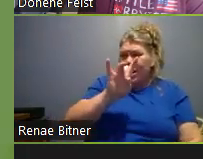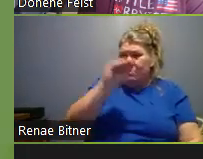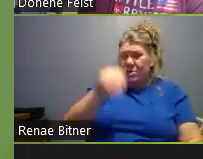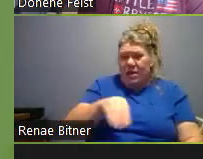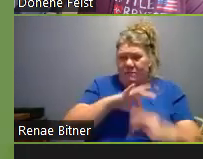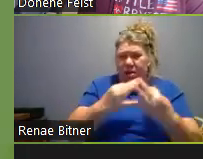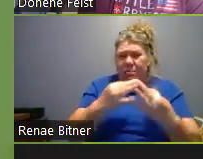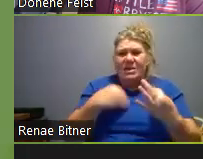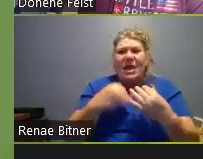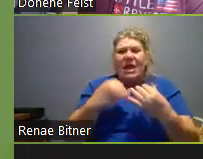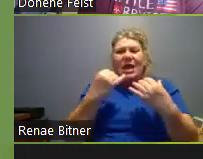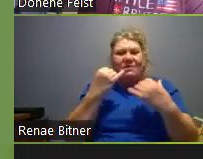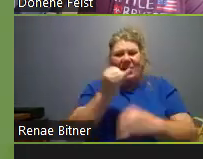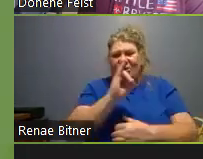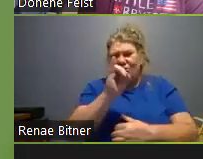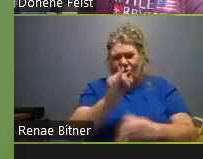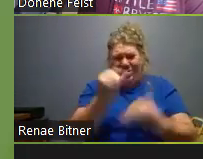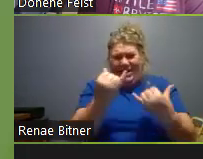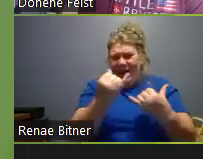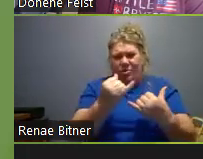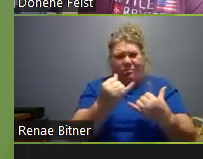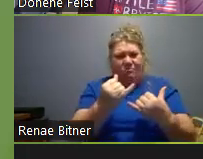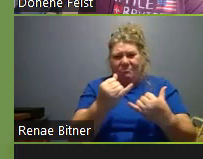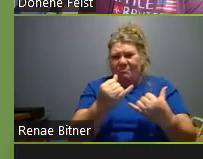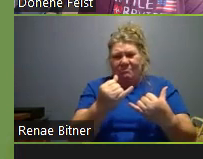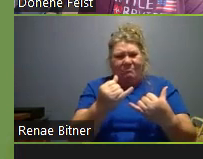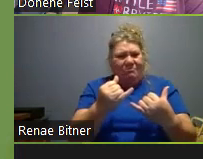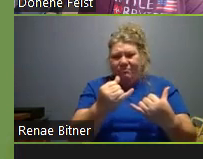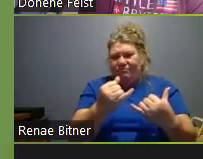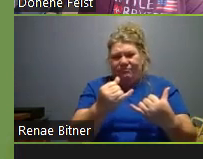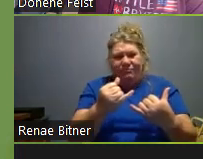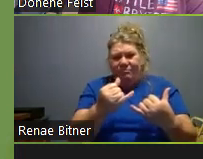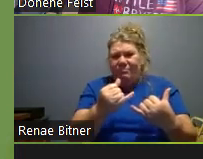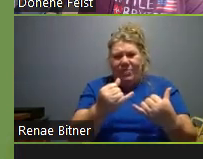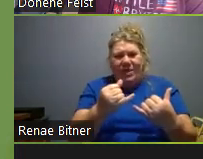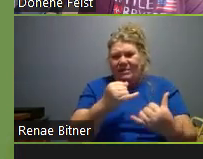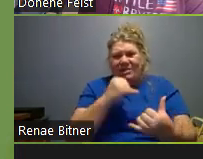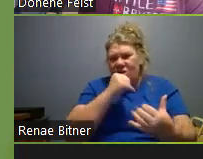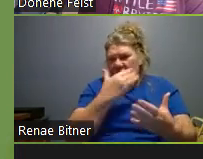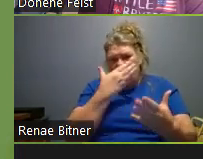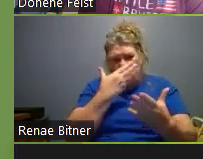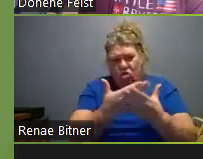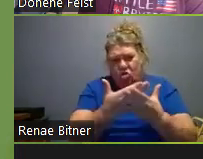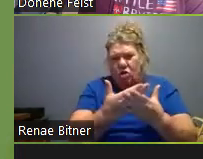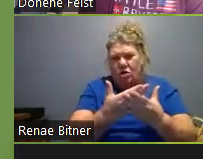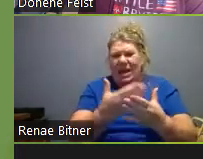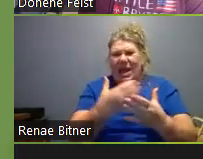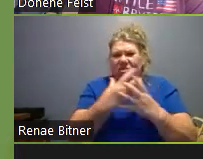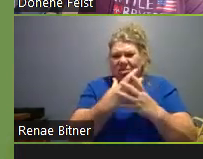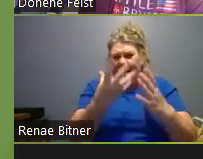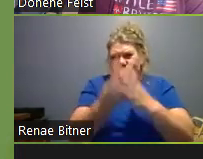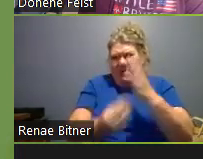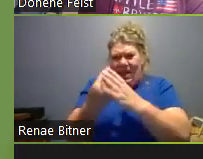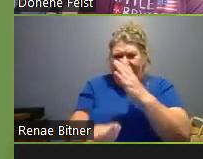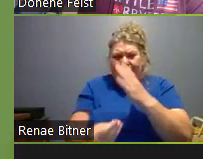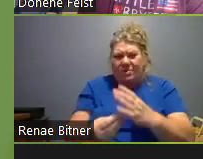is inadequate, or they fell within a gap in the last year. And again, that goes back to about 1